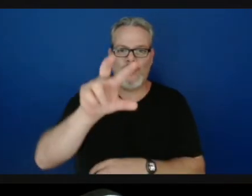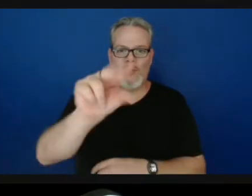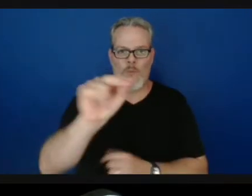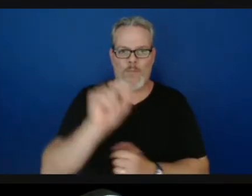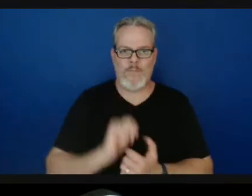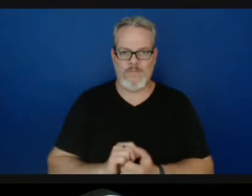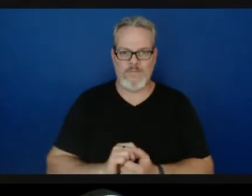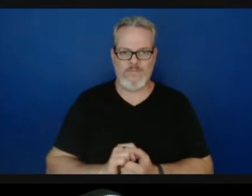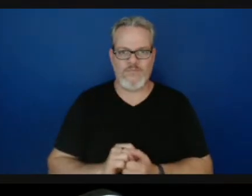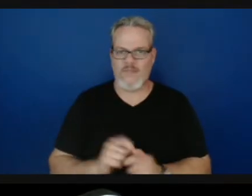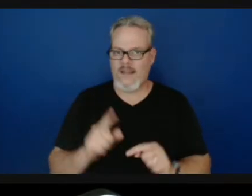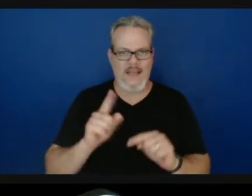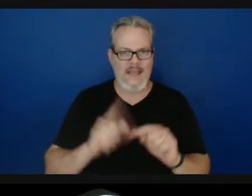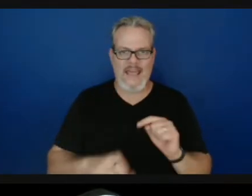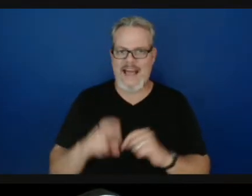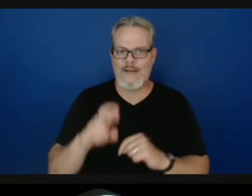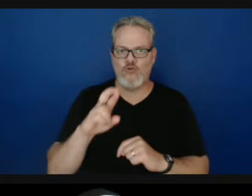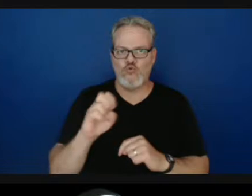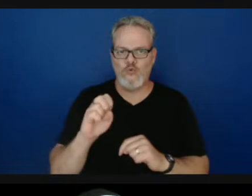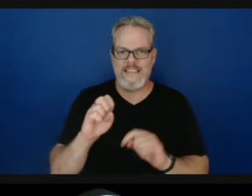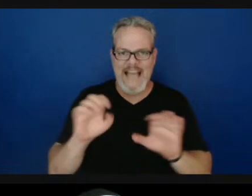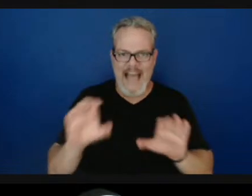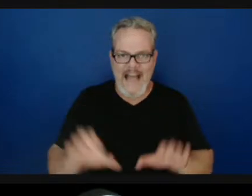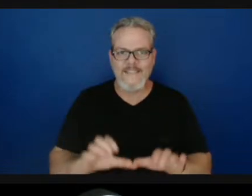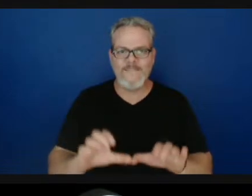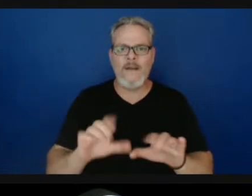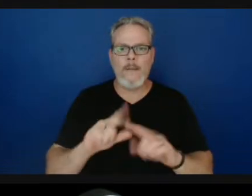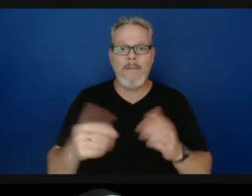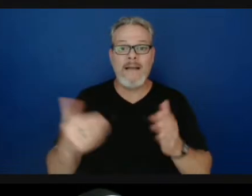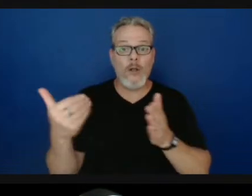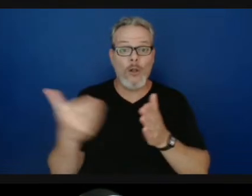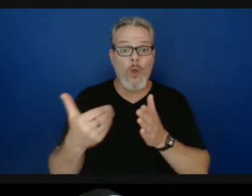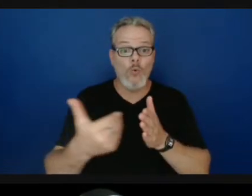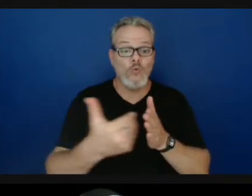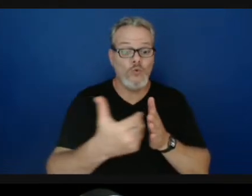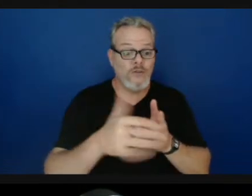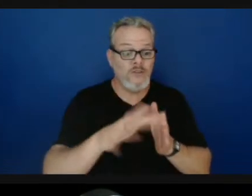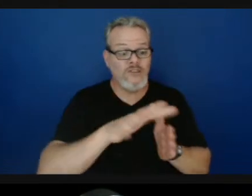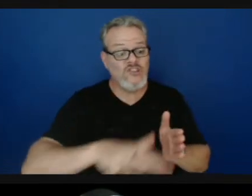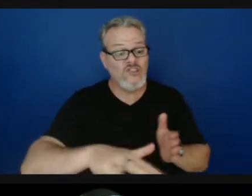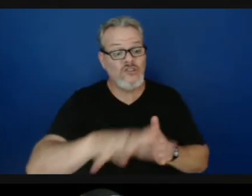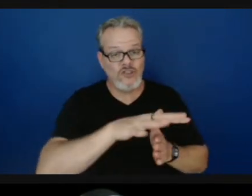can't reactivate, although somewhere nearby there could activate and might be called something else.